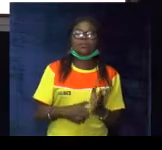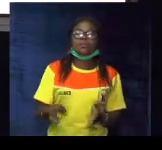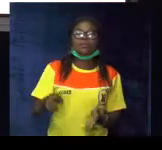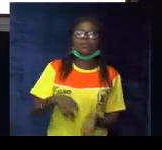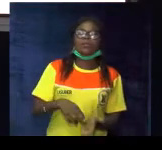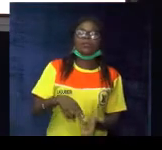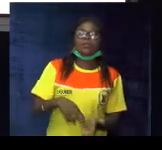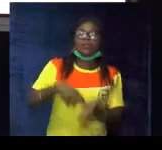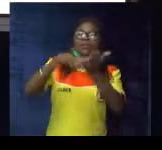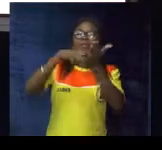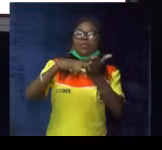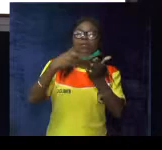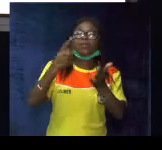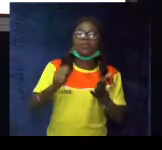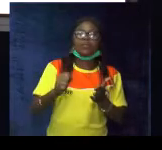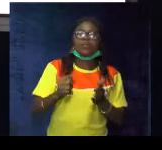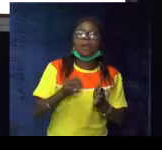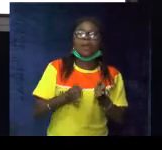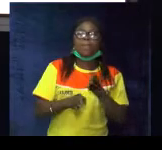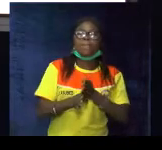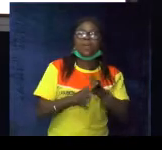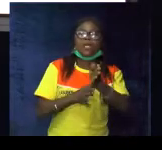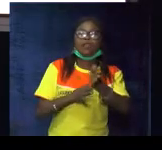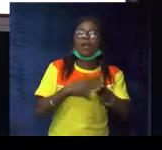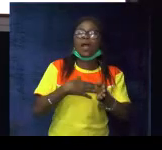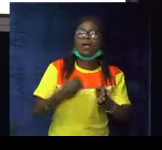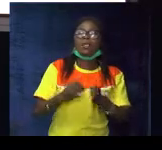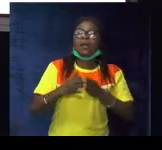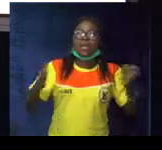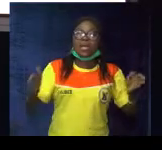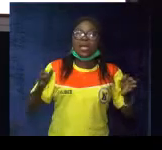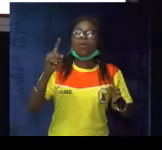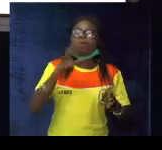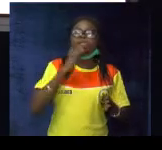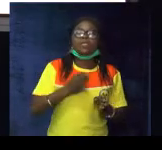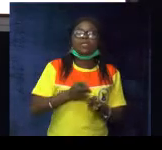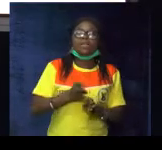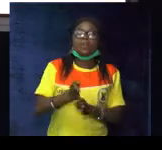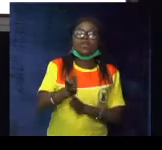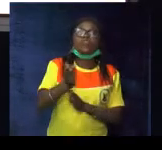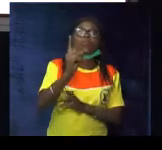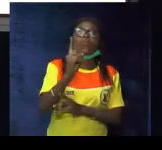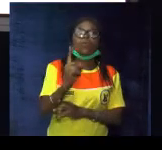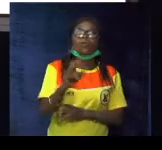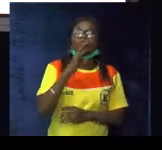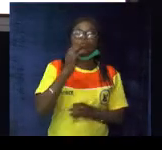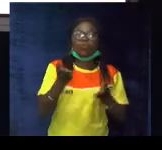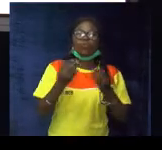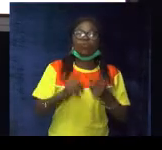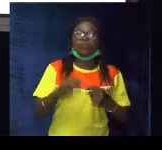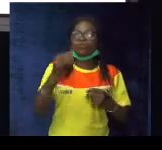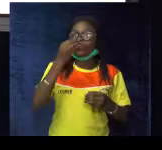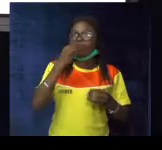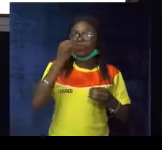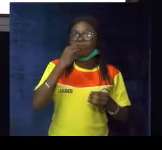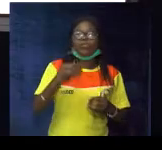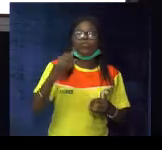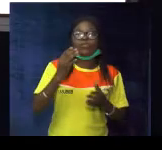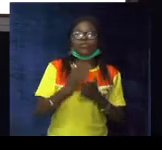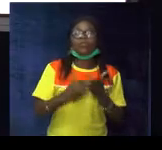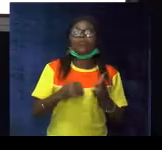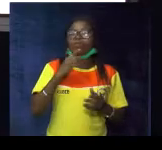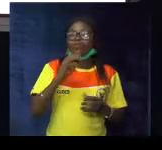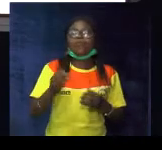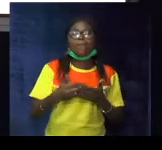sector and the bigger one represents the major sector. And this looks very, very yummy. You want to eat some? You got to go